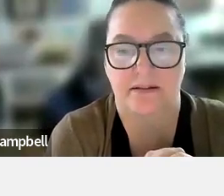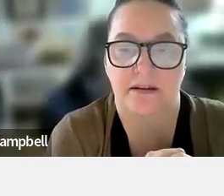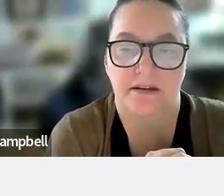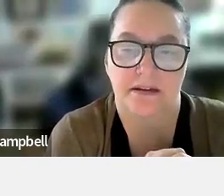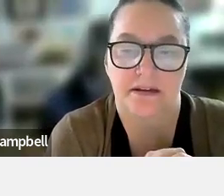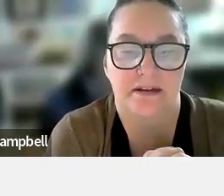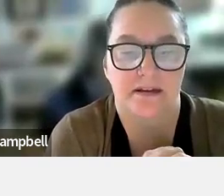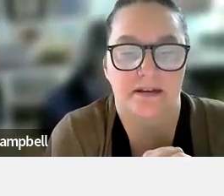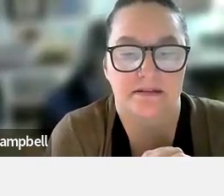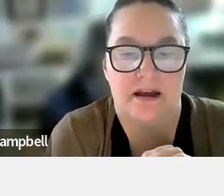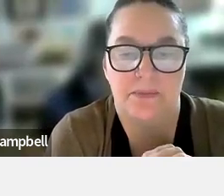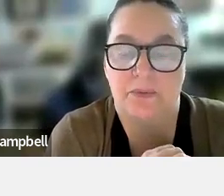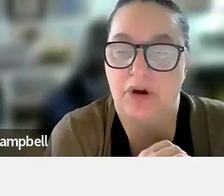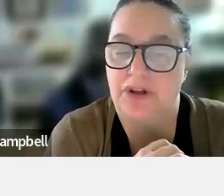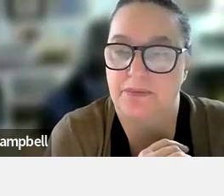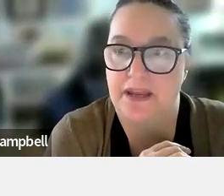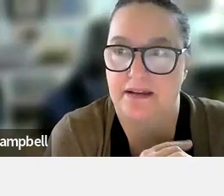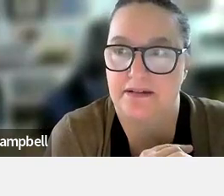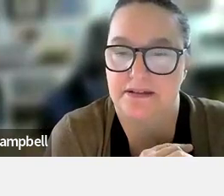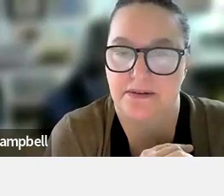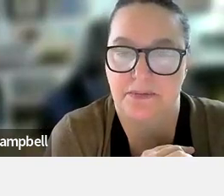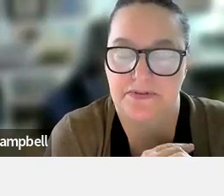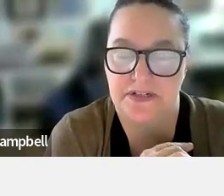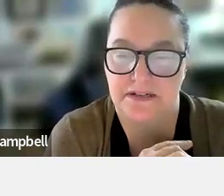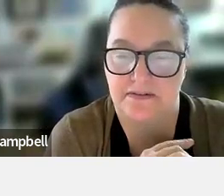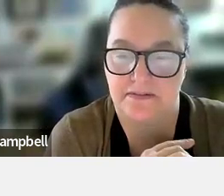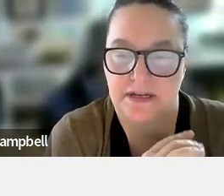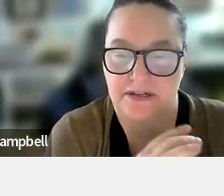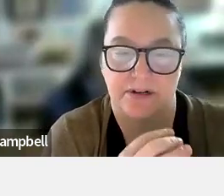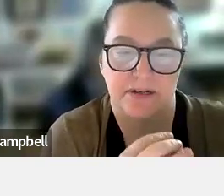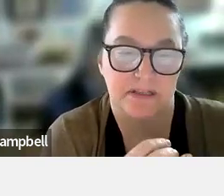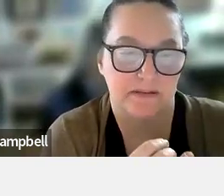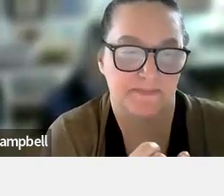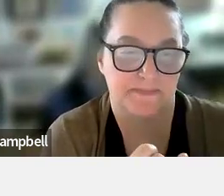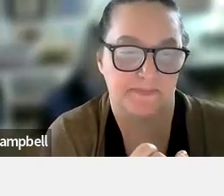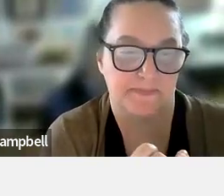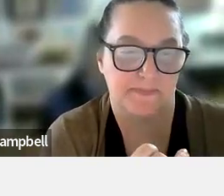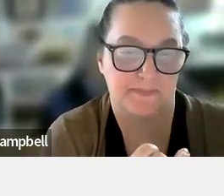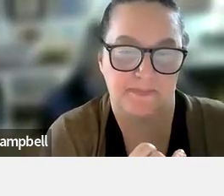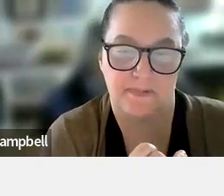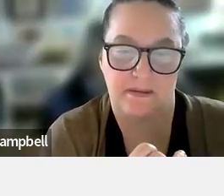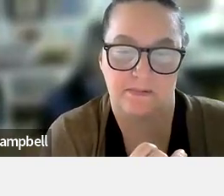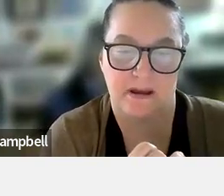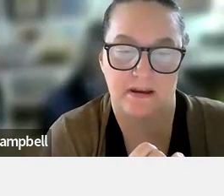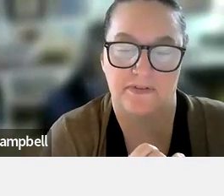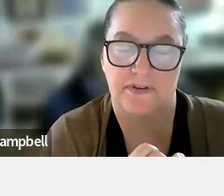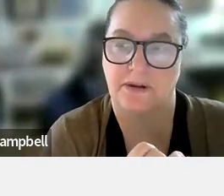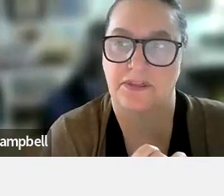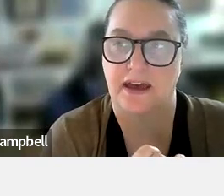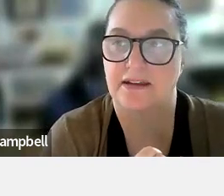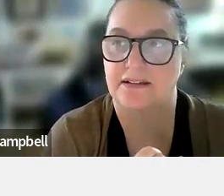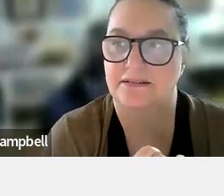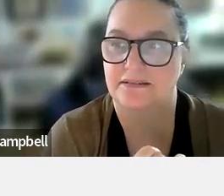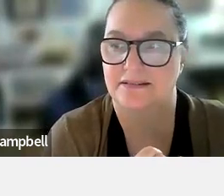Day. It's not Memorial Day weekend. So we moved it, make sure we're not interfering